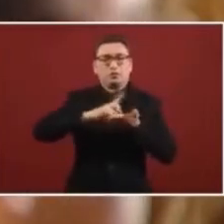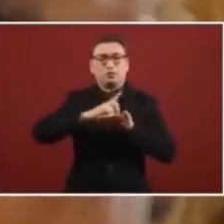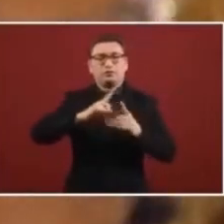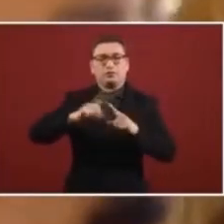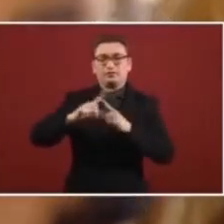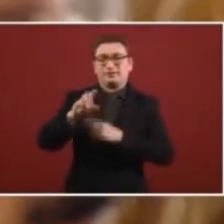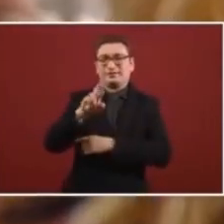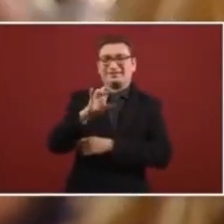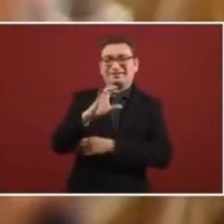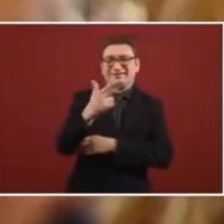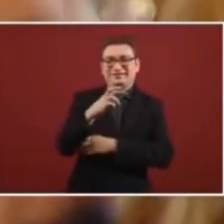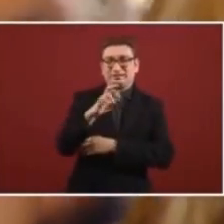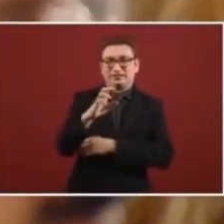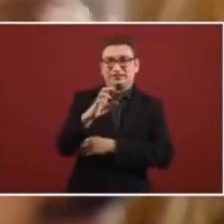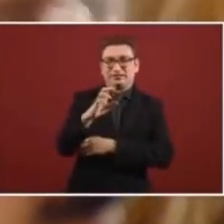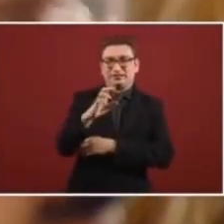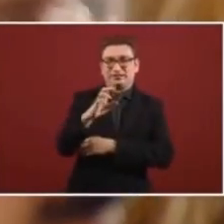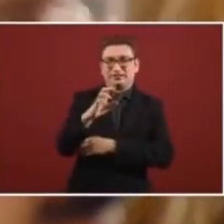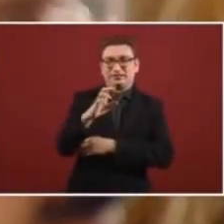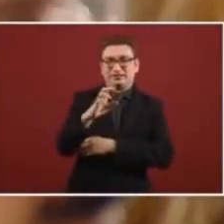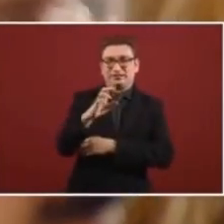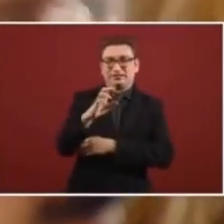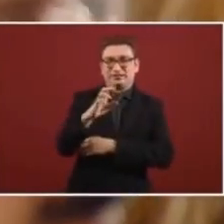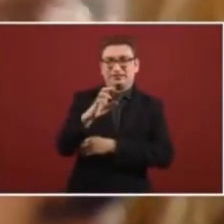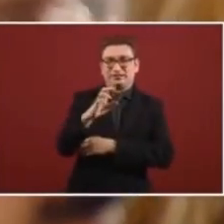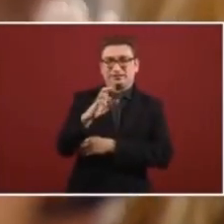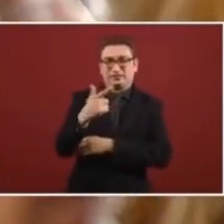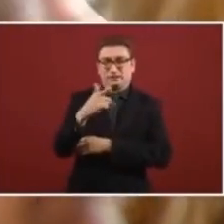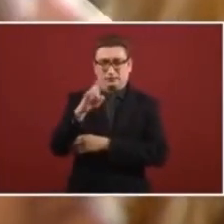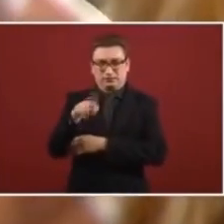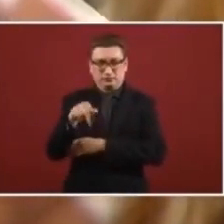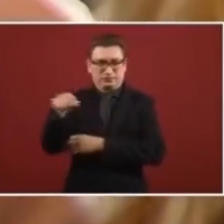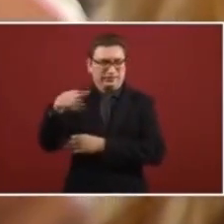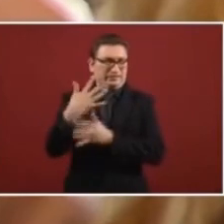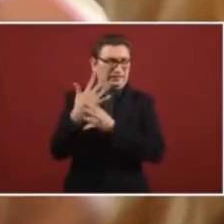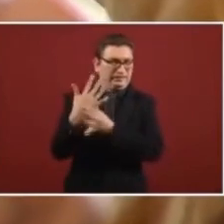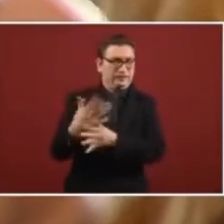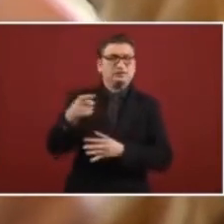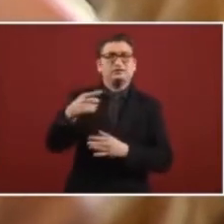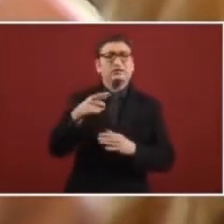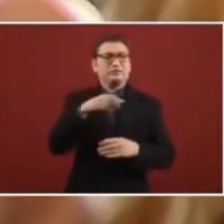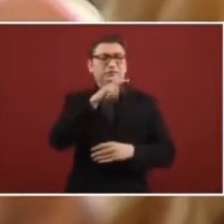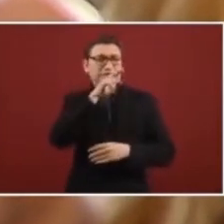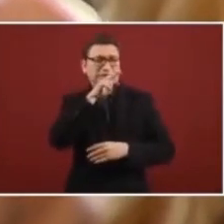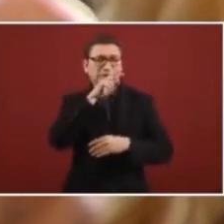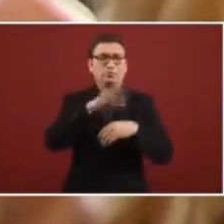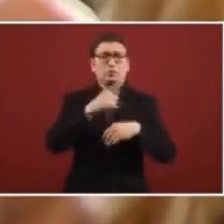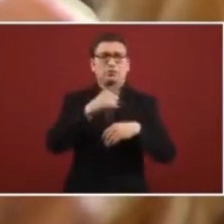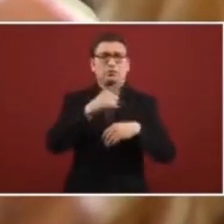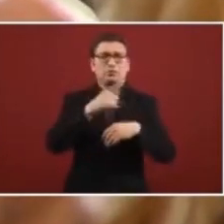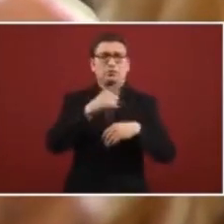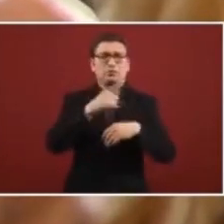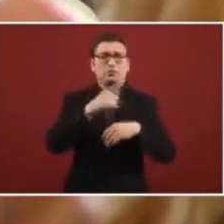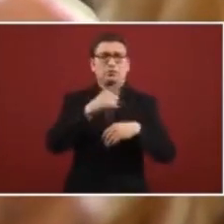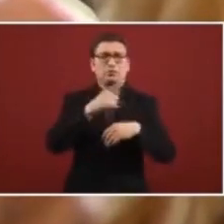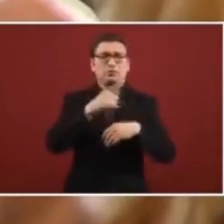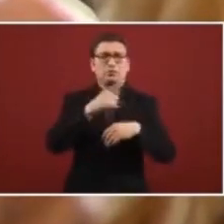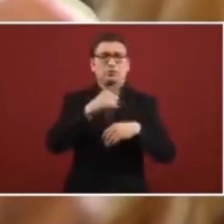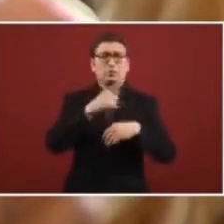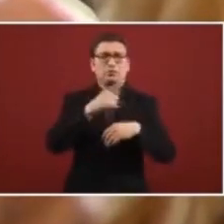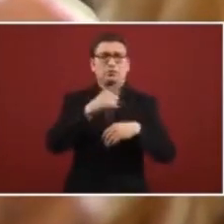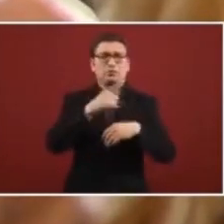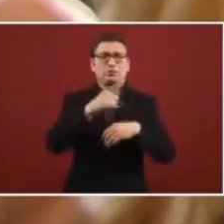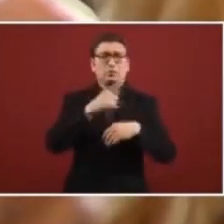narcotics trafficking. les preocupaba And they said they were worried la estrategia que tenía México para regarding